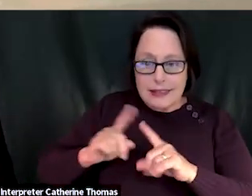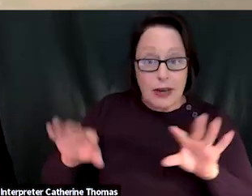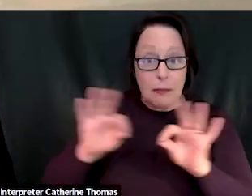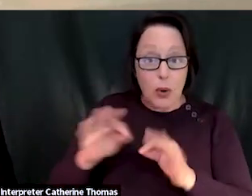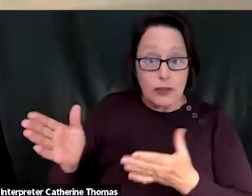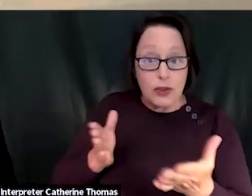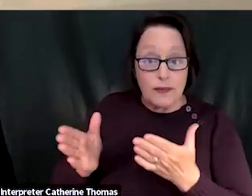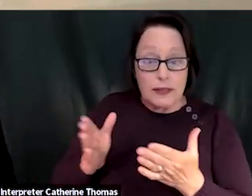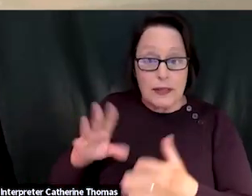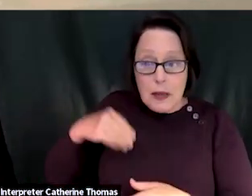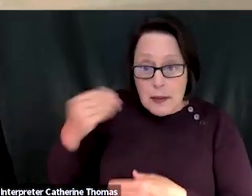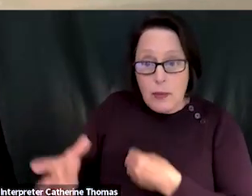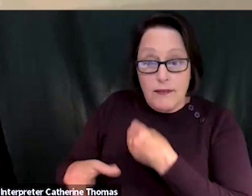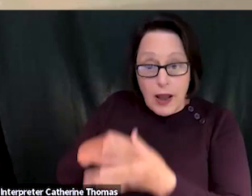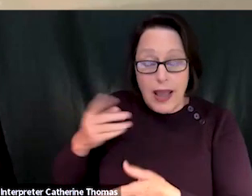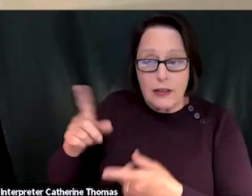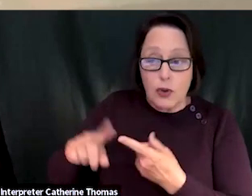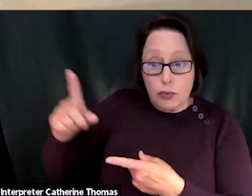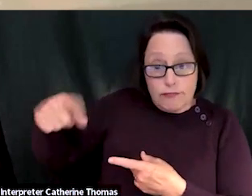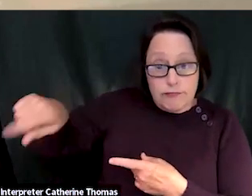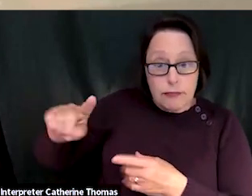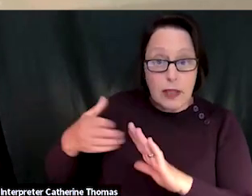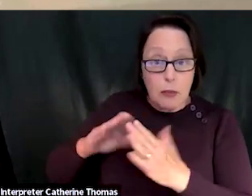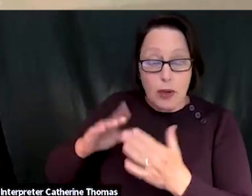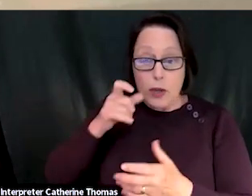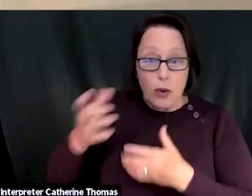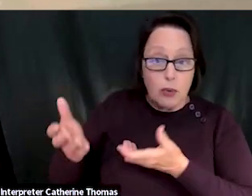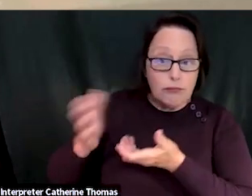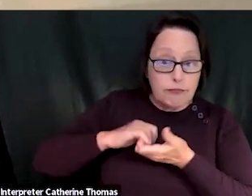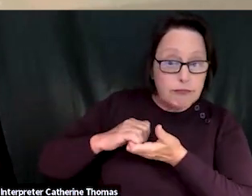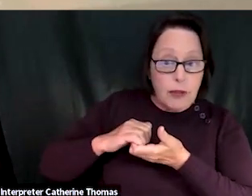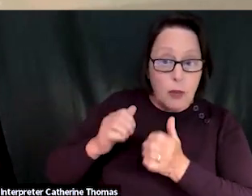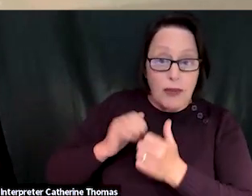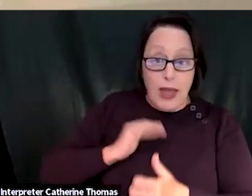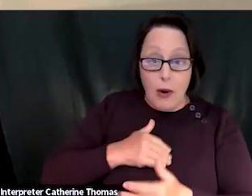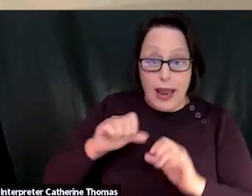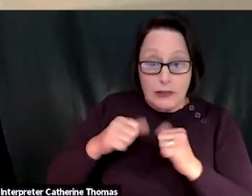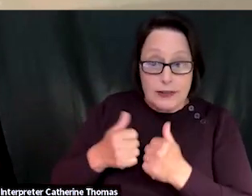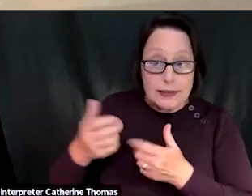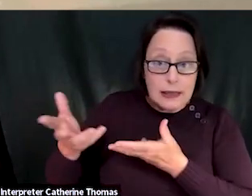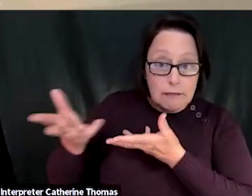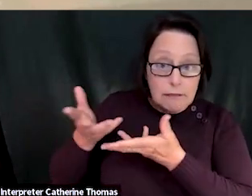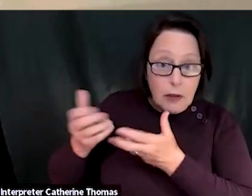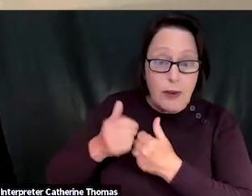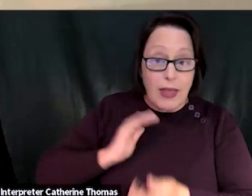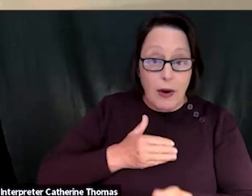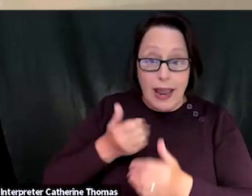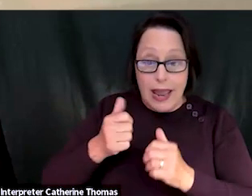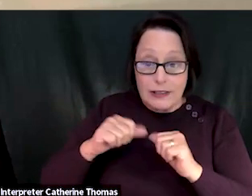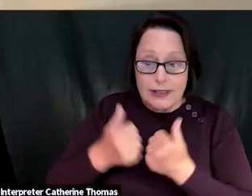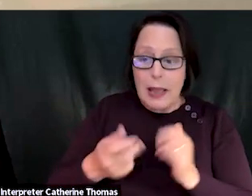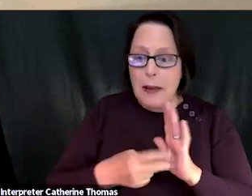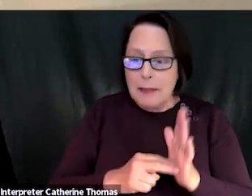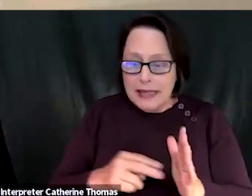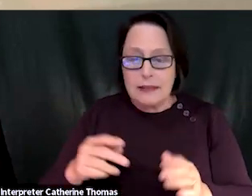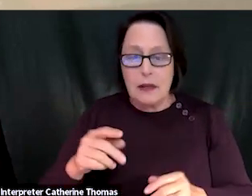the communities interacting with our agency. It's a commitment to meaningful,